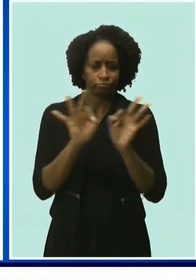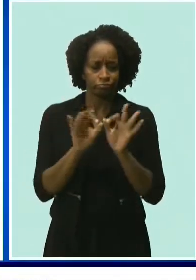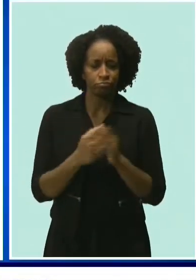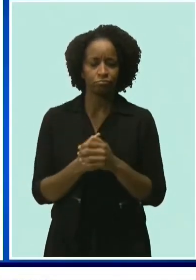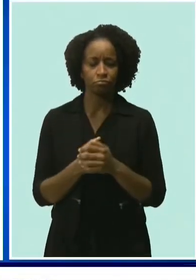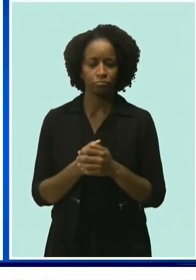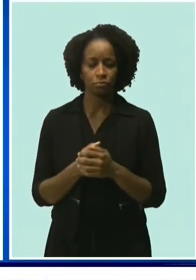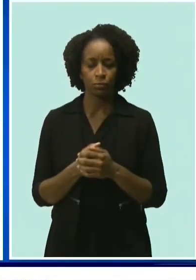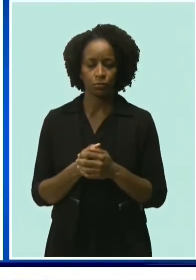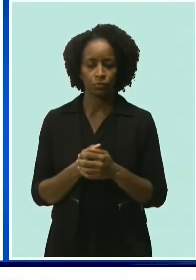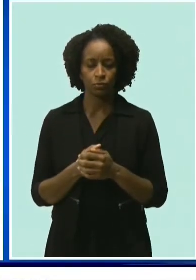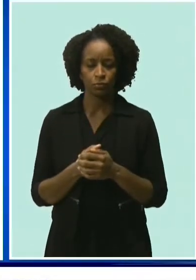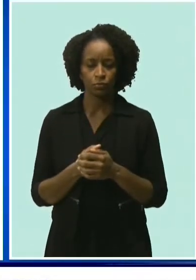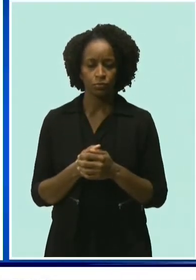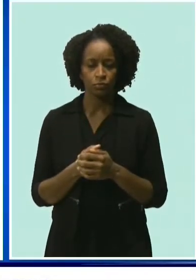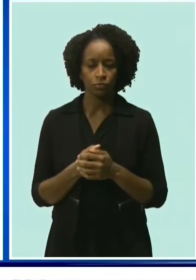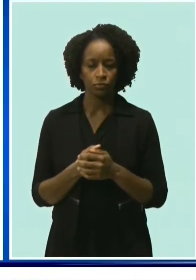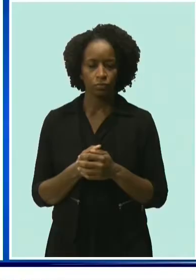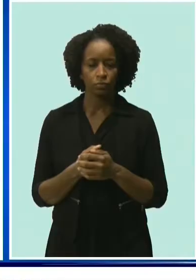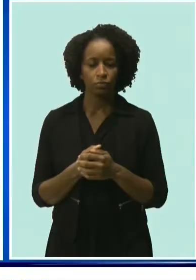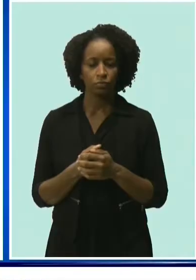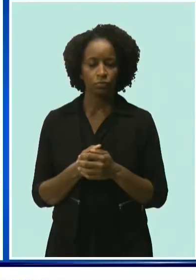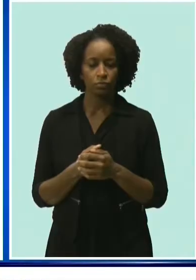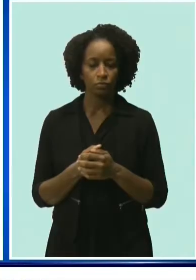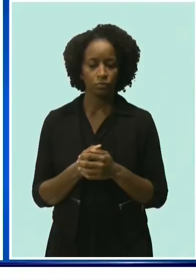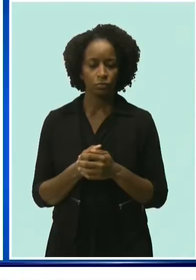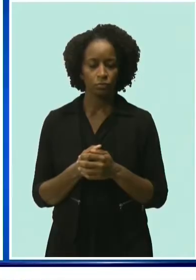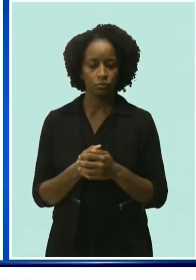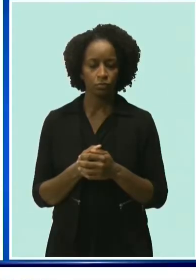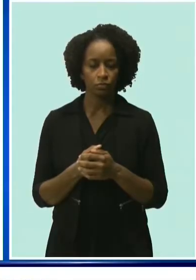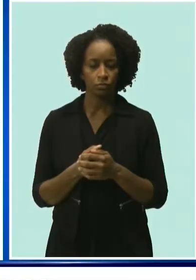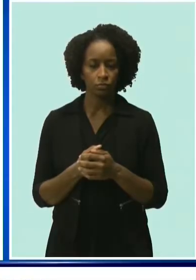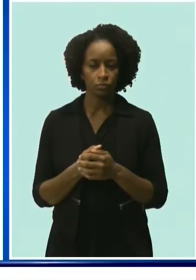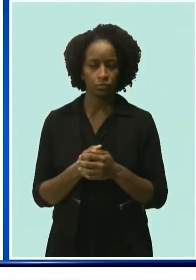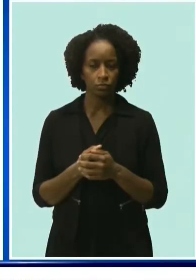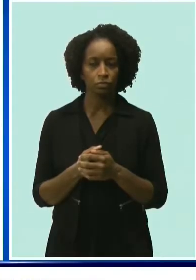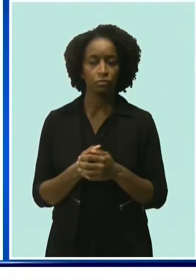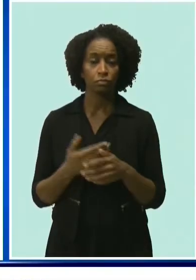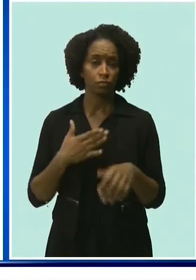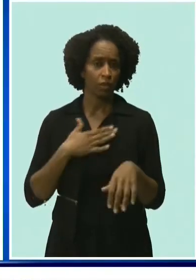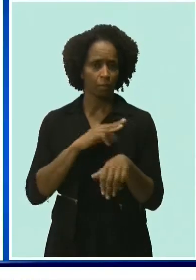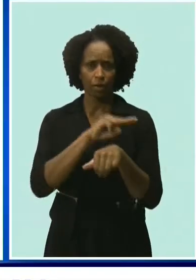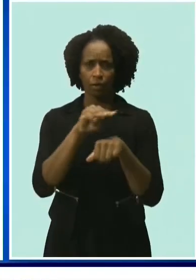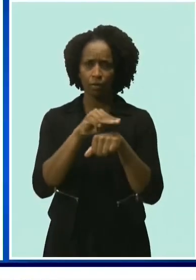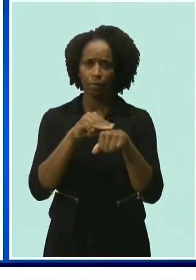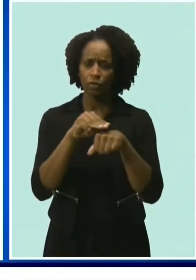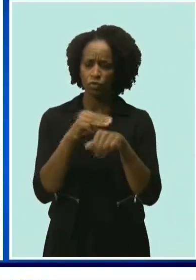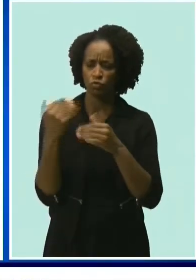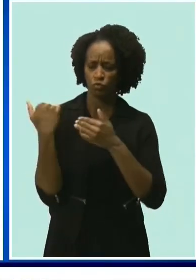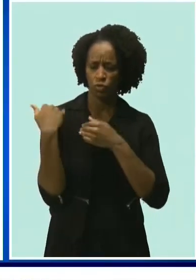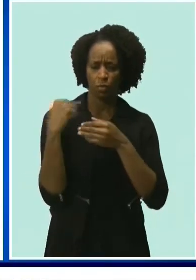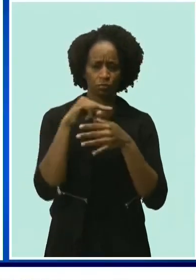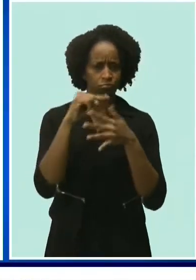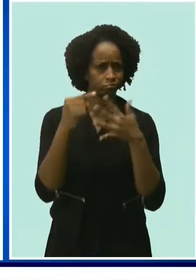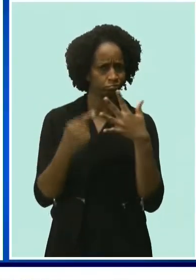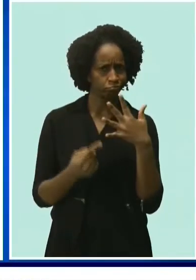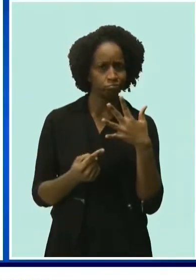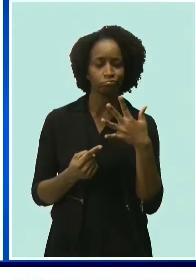multiple facets associated with that ministry, and we will hit the ground running and do what we have to do to